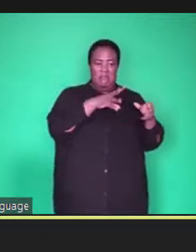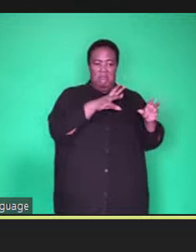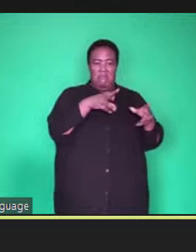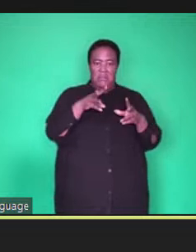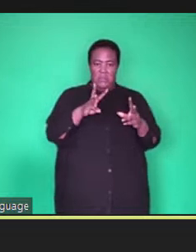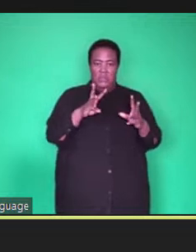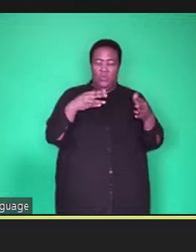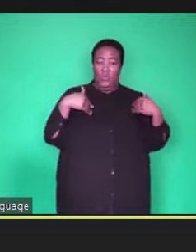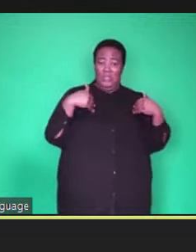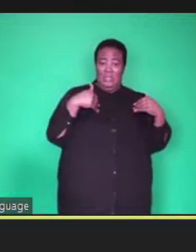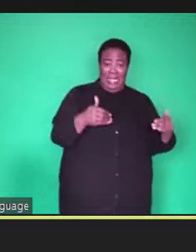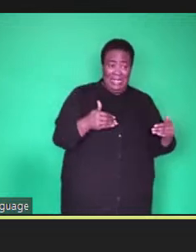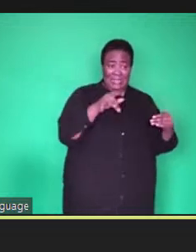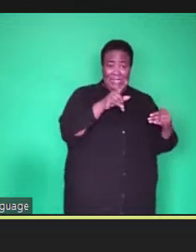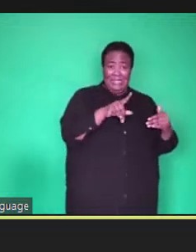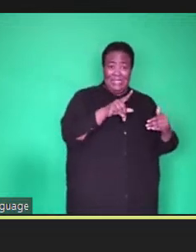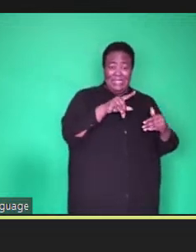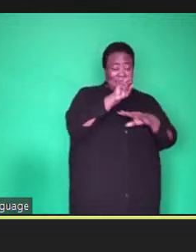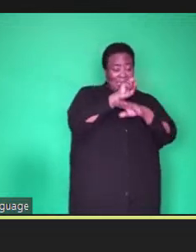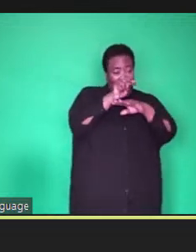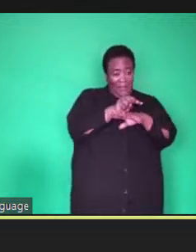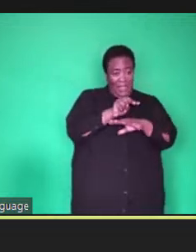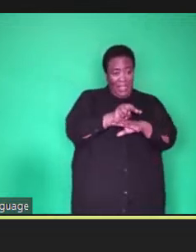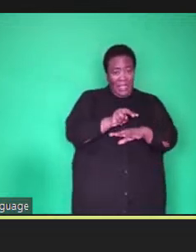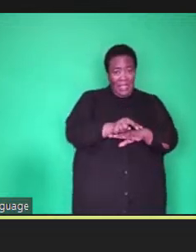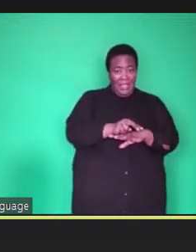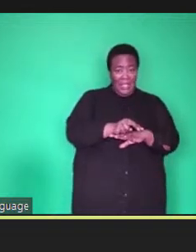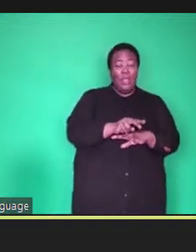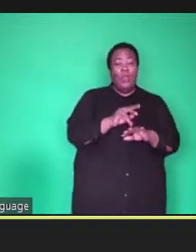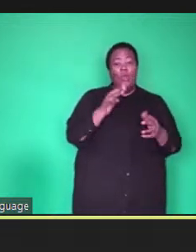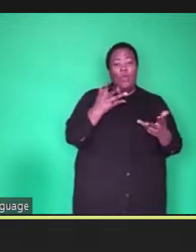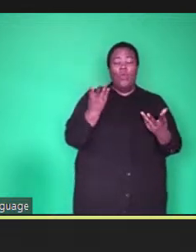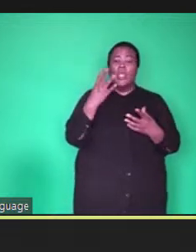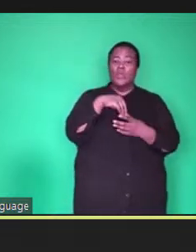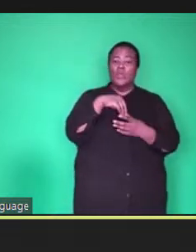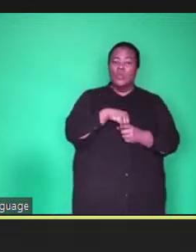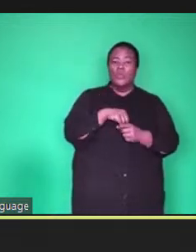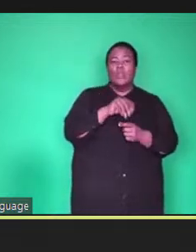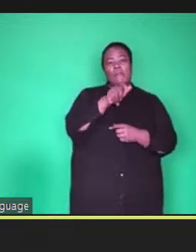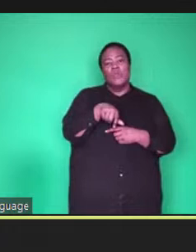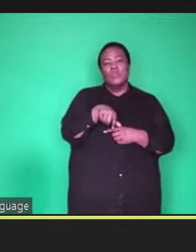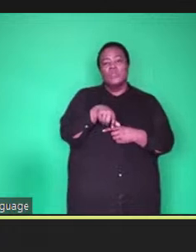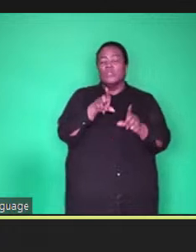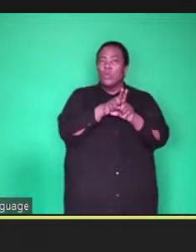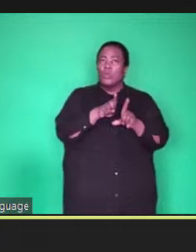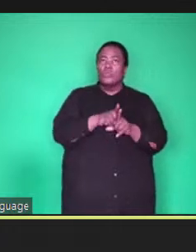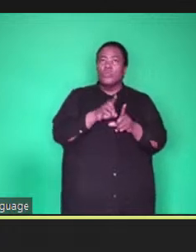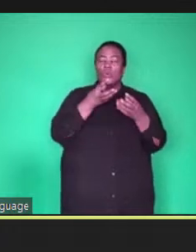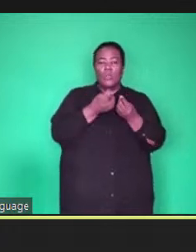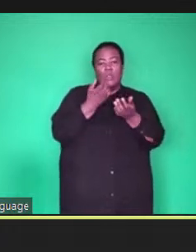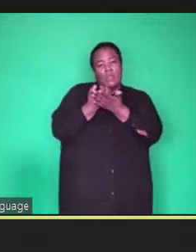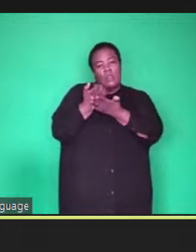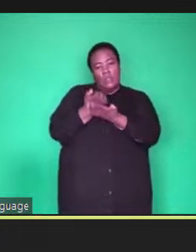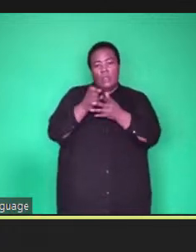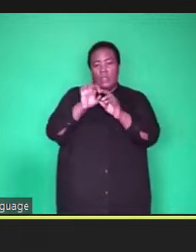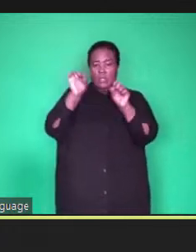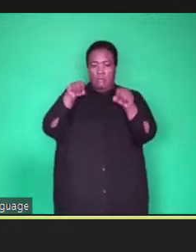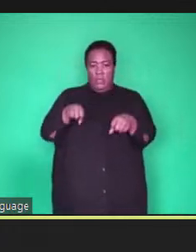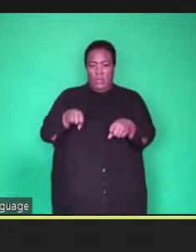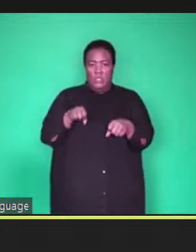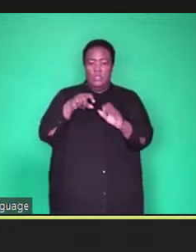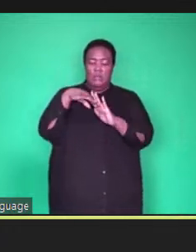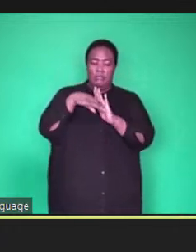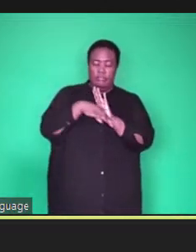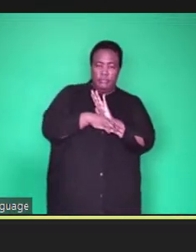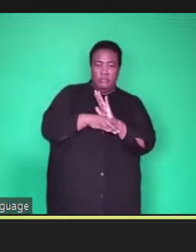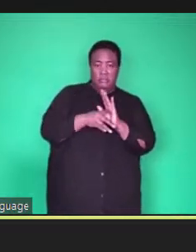up this NIDS survey, or whether this is in comparison also with the the economic situation that reduced this. We have seen